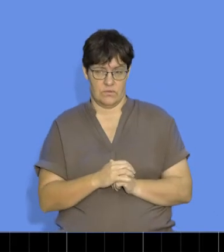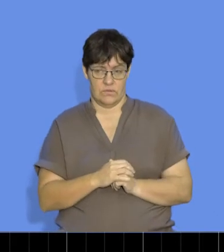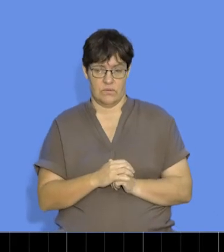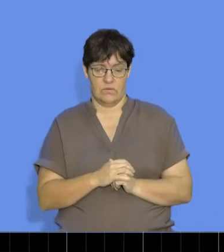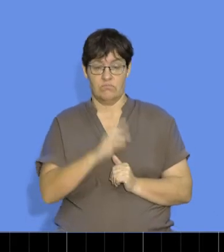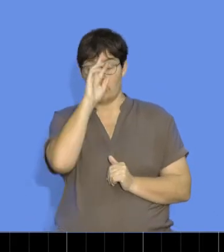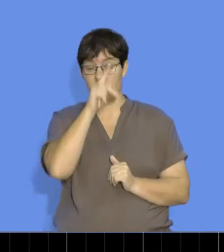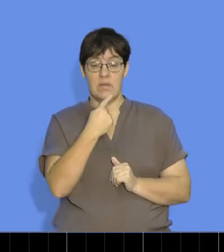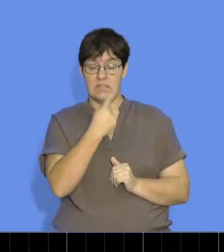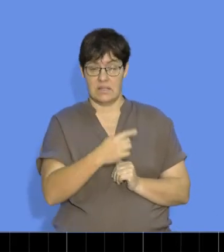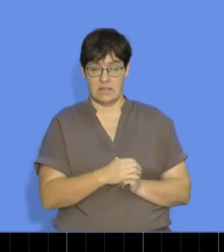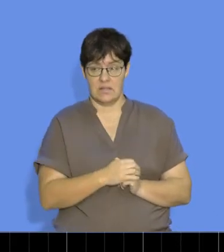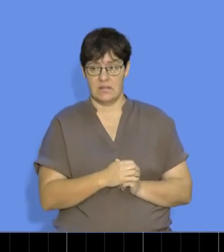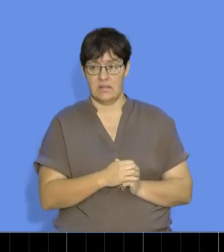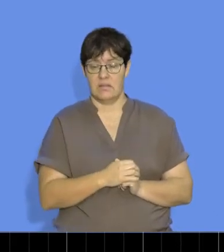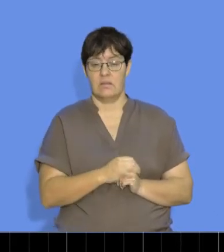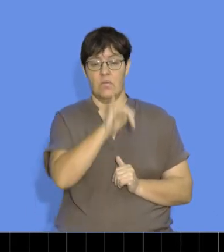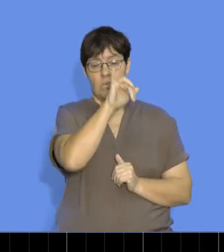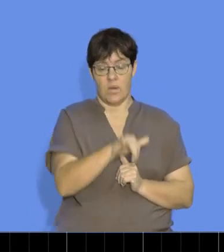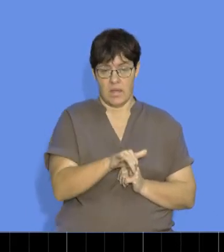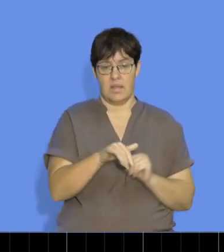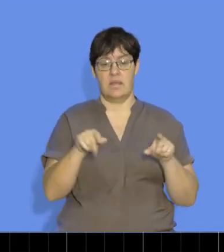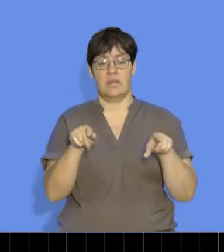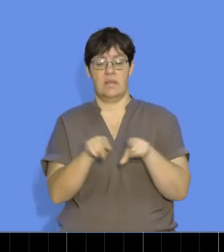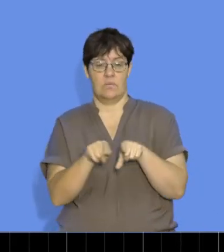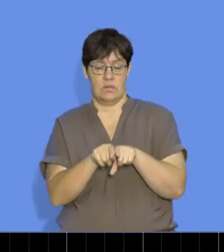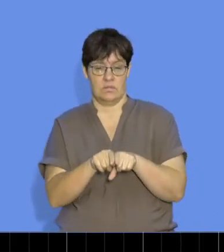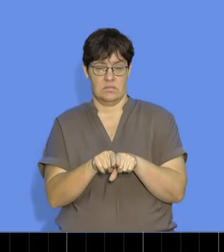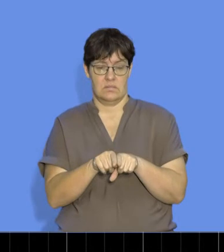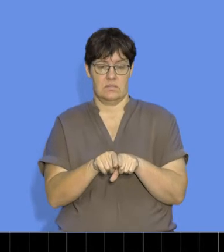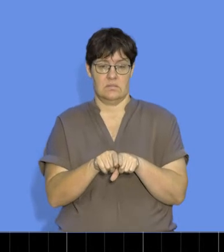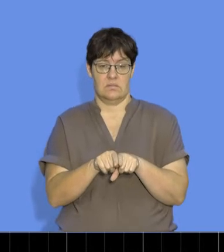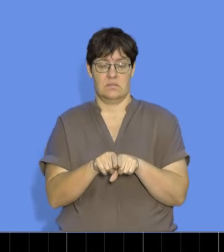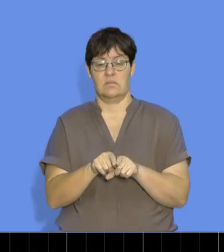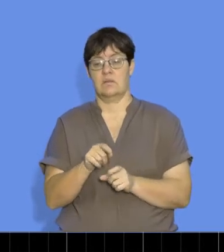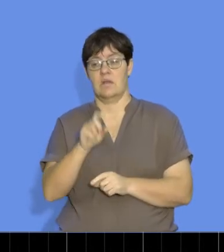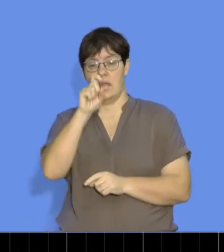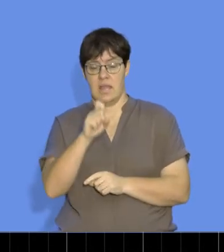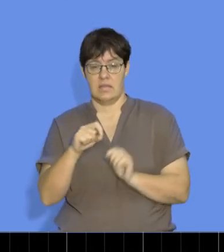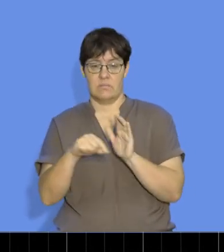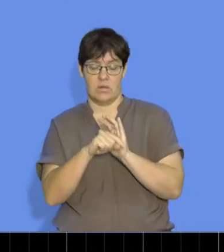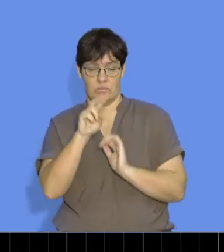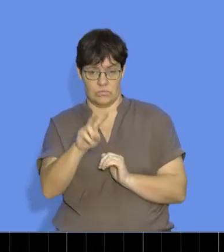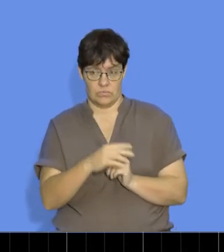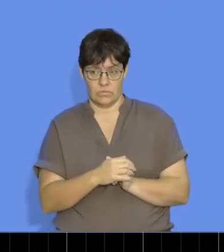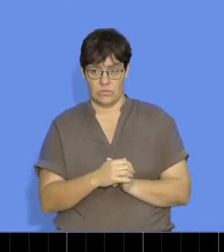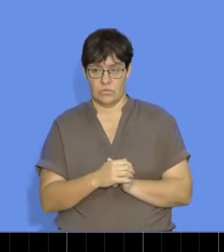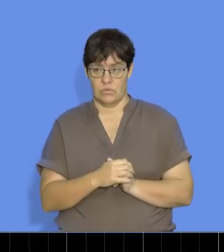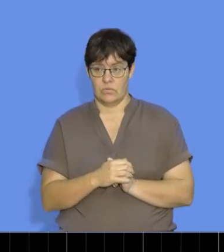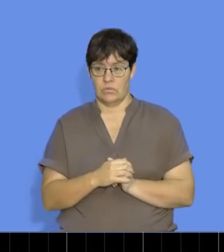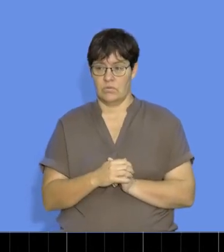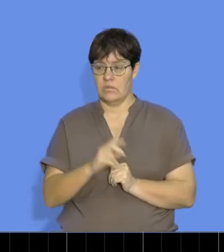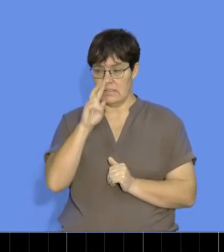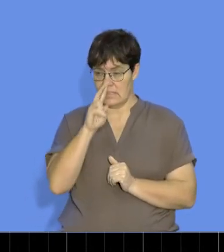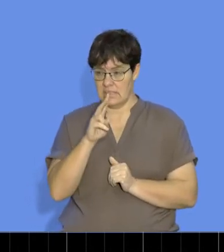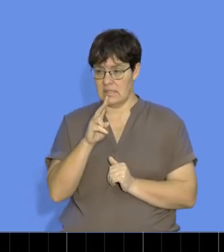So remember we said it's y equals to x minus 2, right? So you